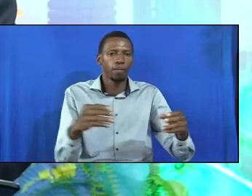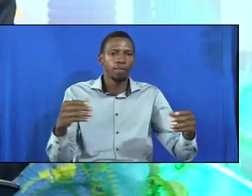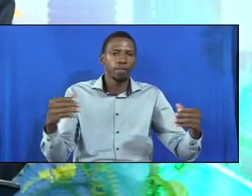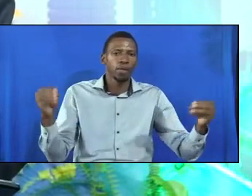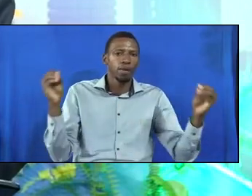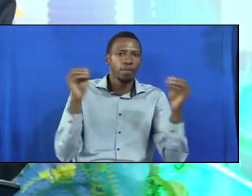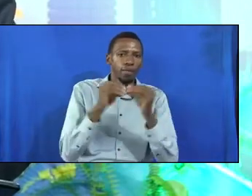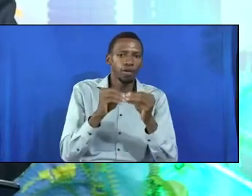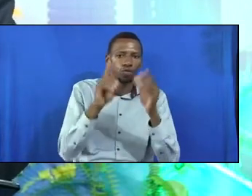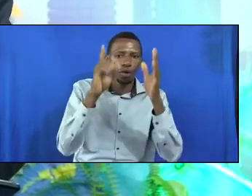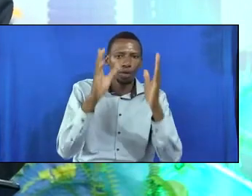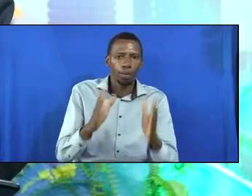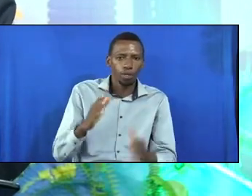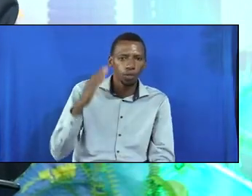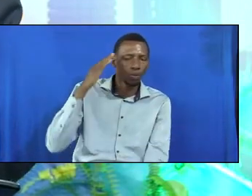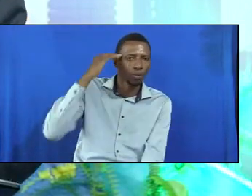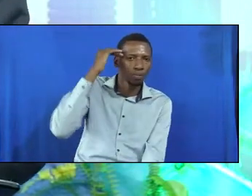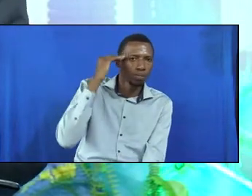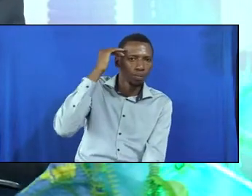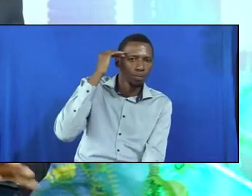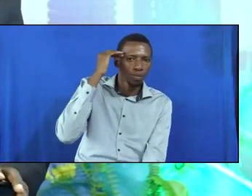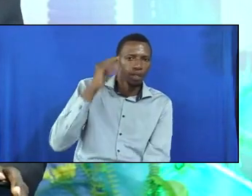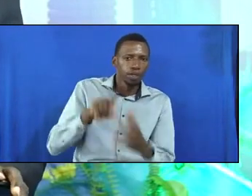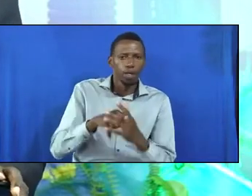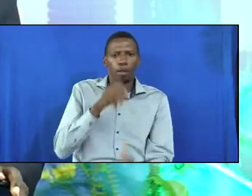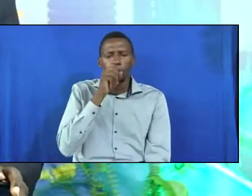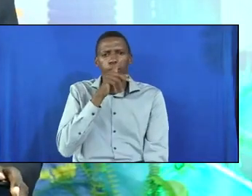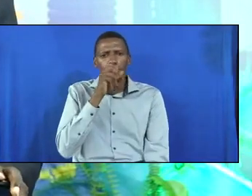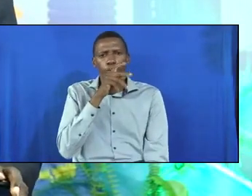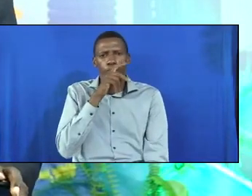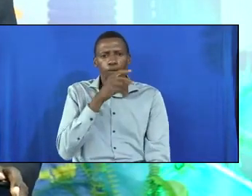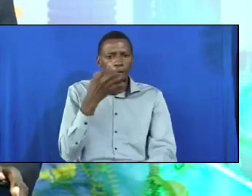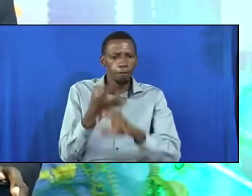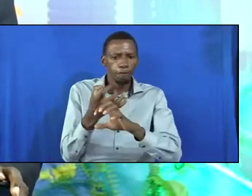who started pelting and throwing stones at them.